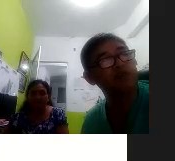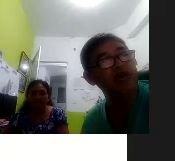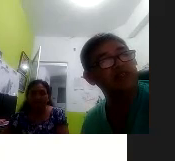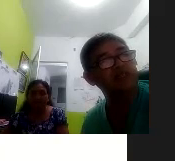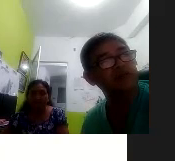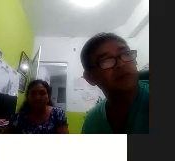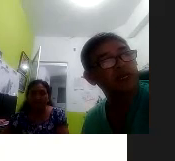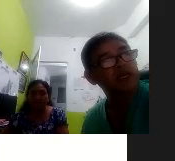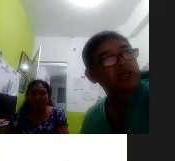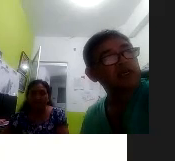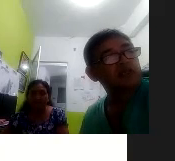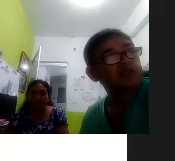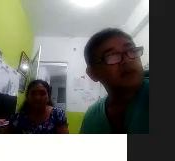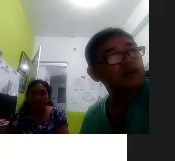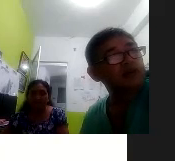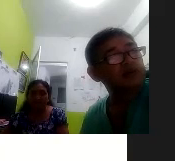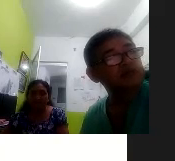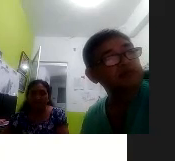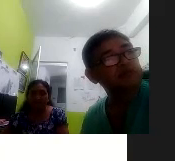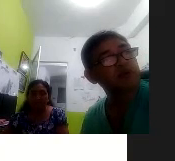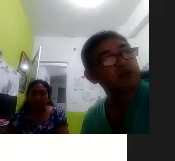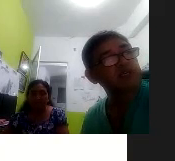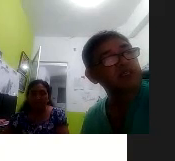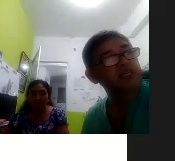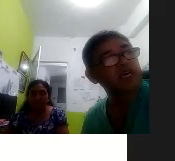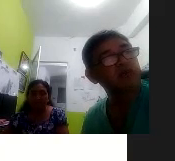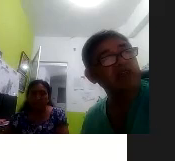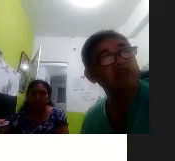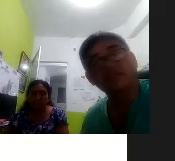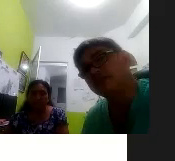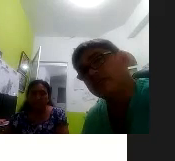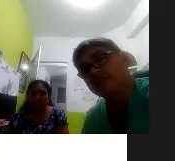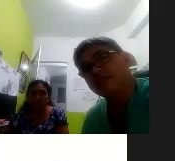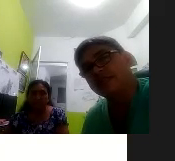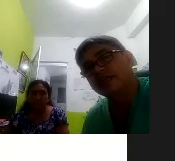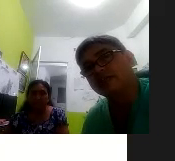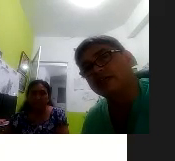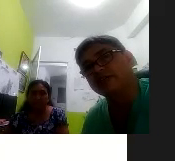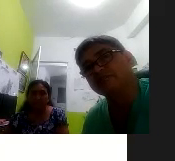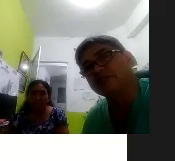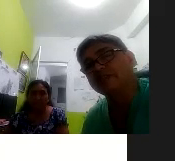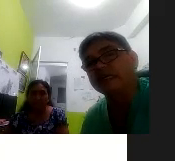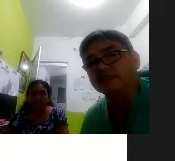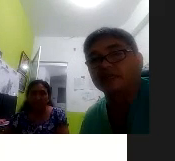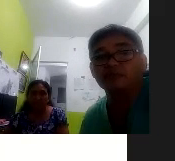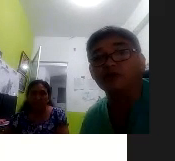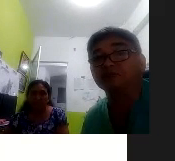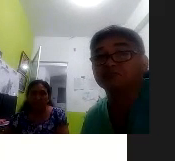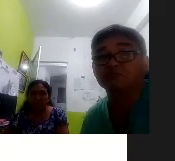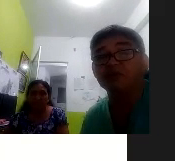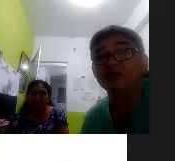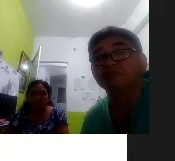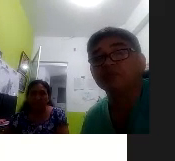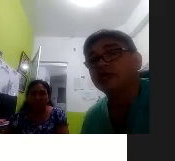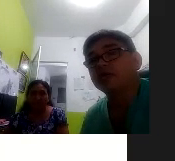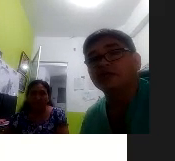traditional medicine. So probably the advantage is that it's accessible.